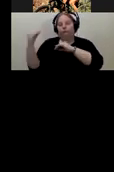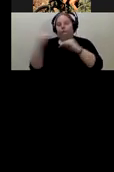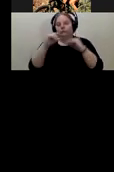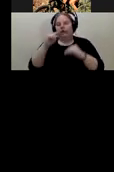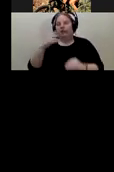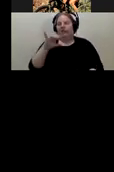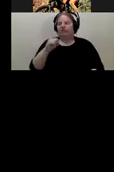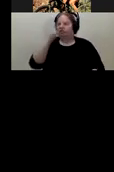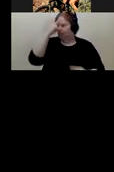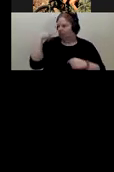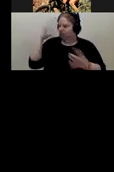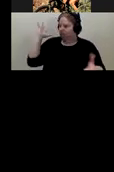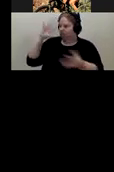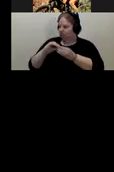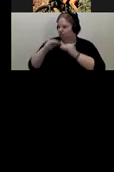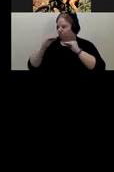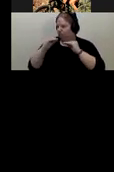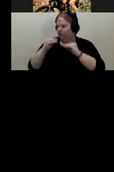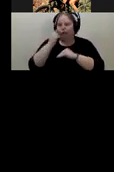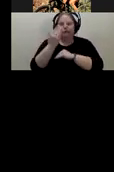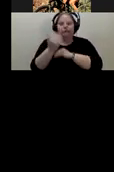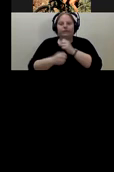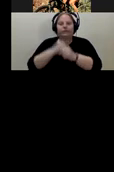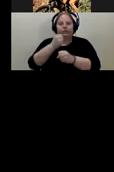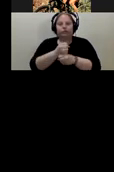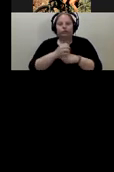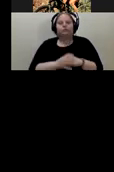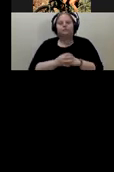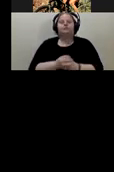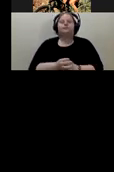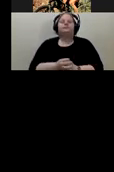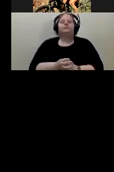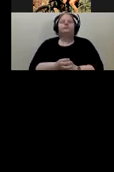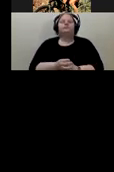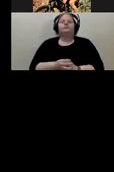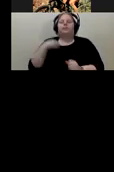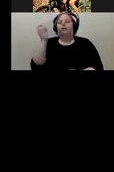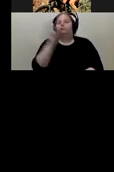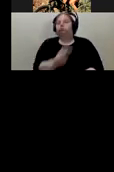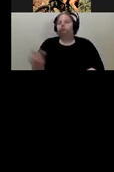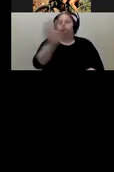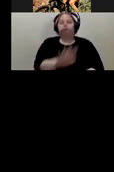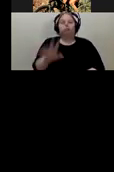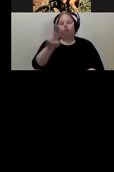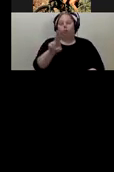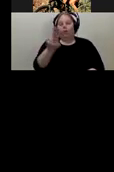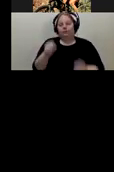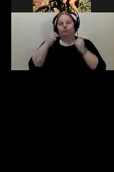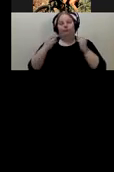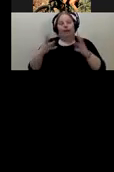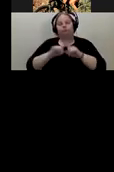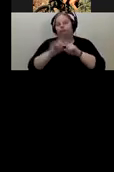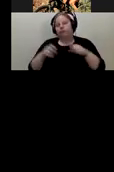teaching ethics for 15 years now, I've been all over the country and I've had many